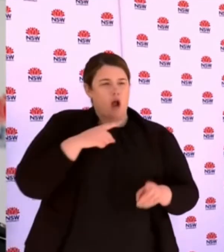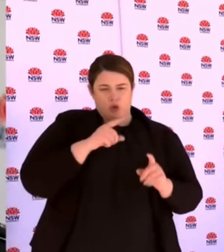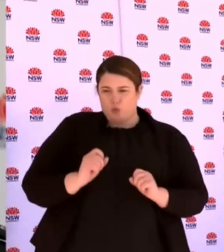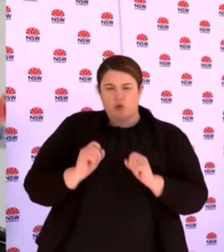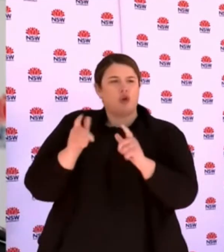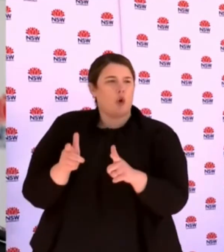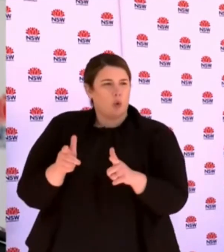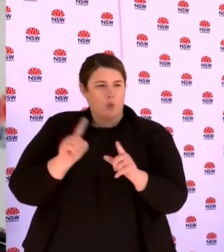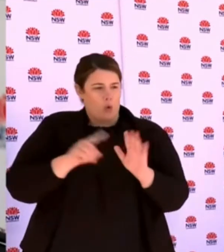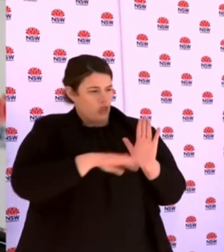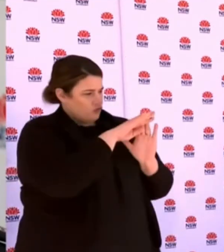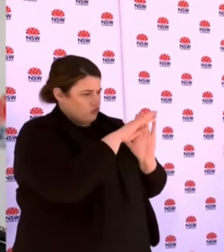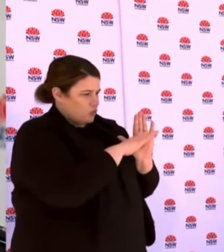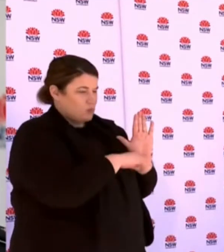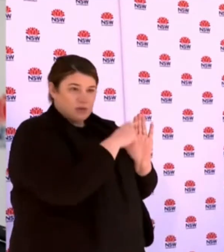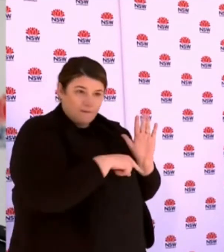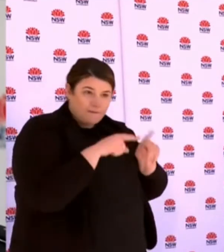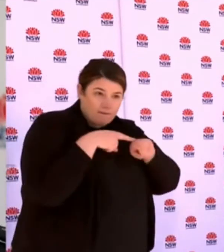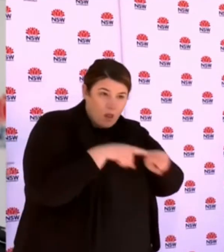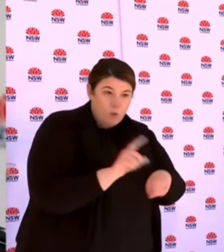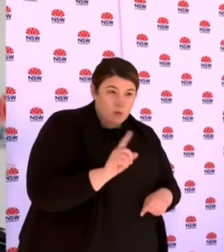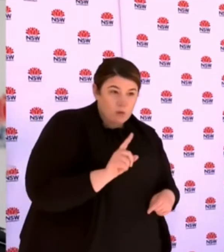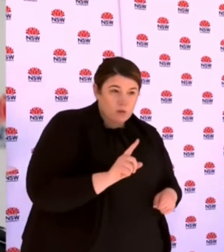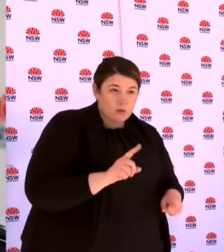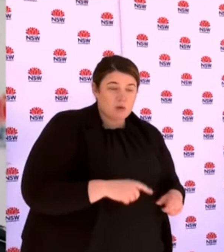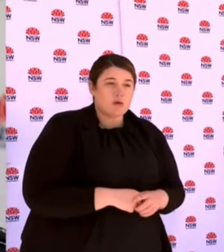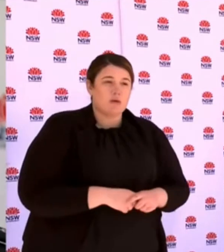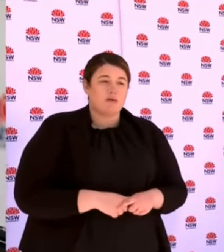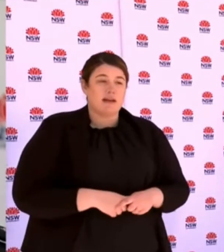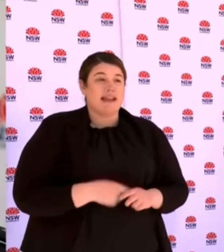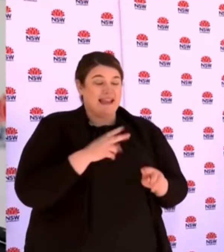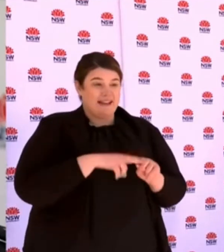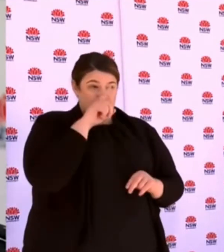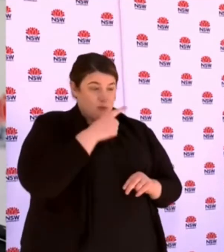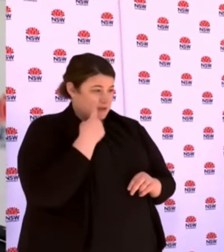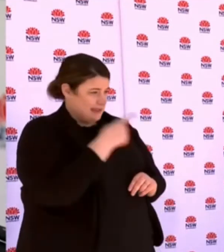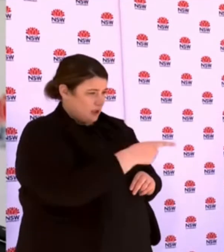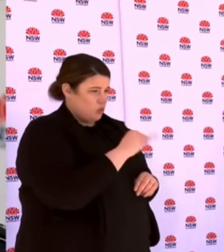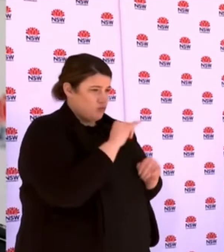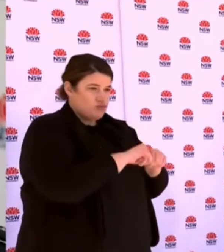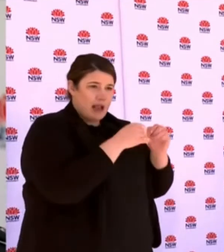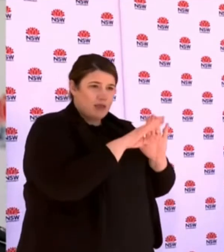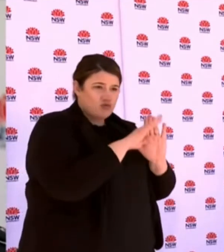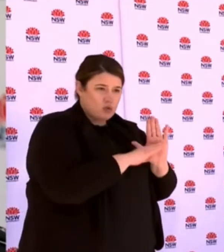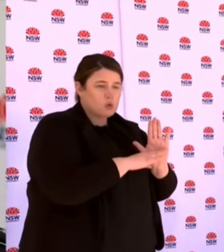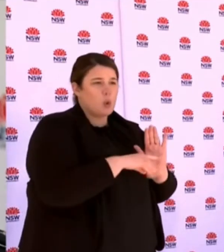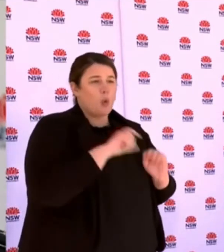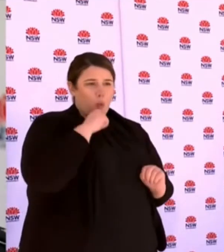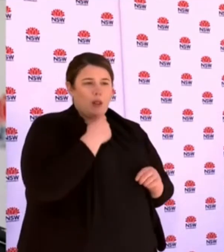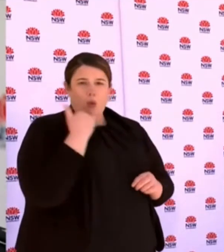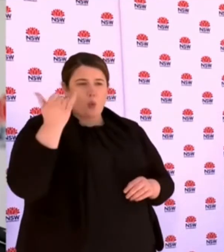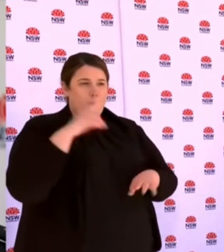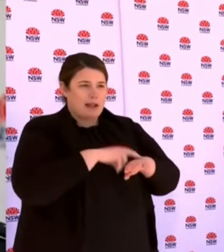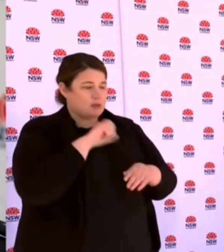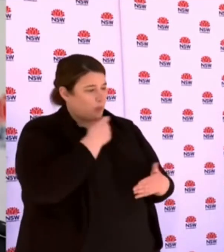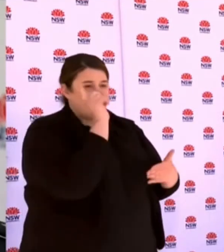what the public health orders say. It is quite clear now that people will report this sort of behaviour to police, and we will